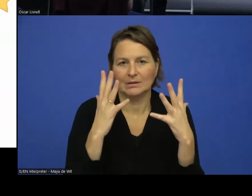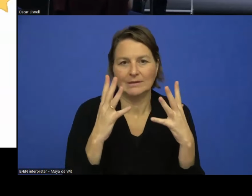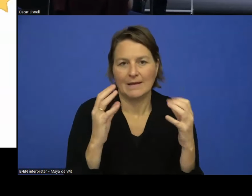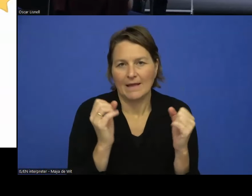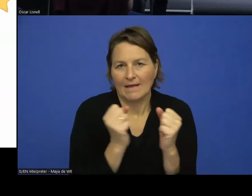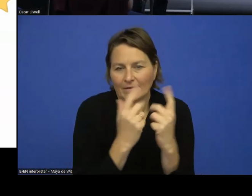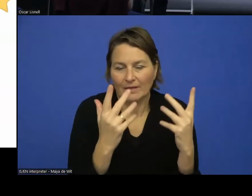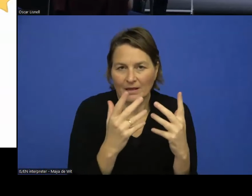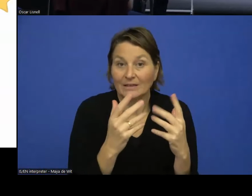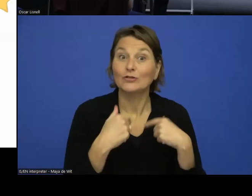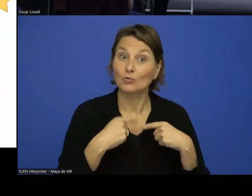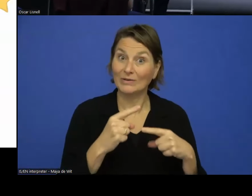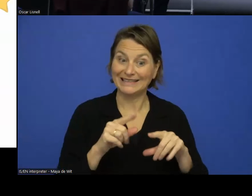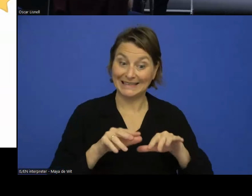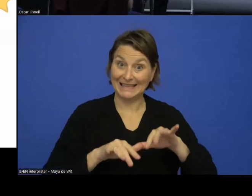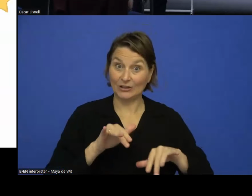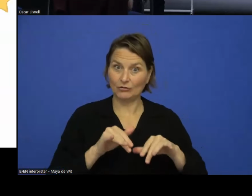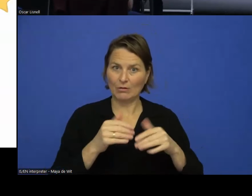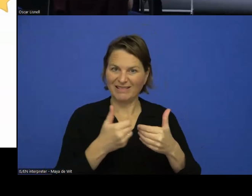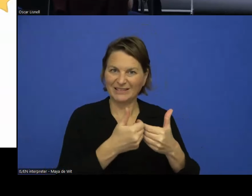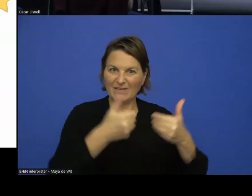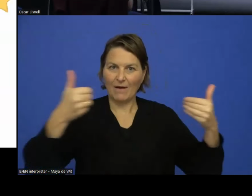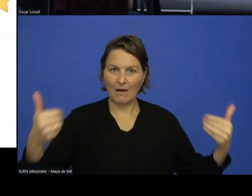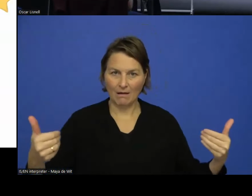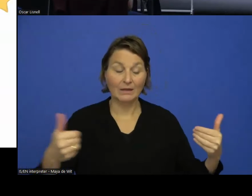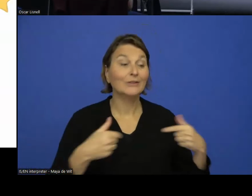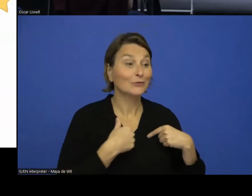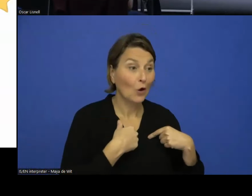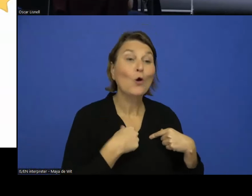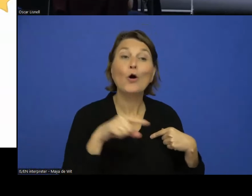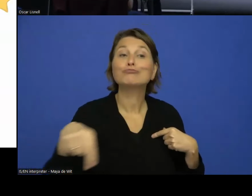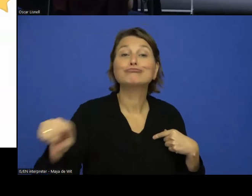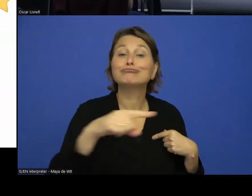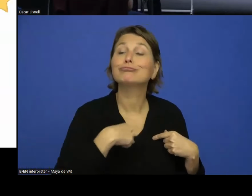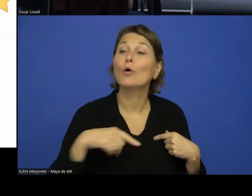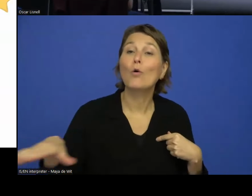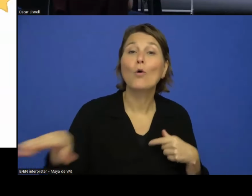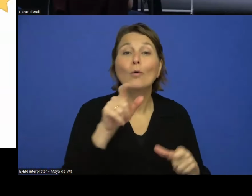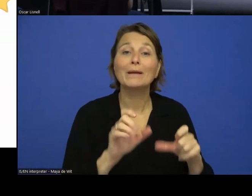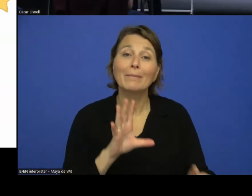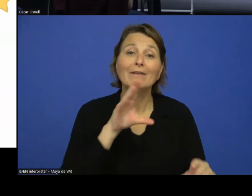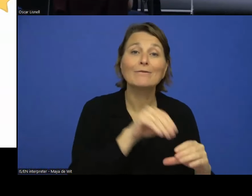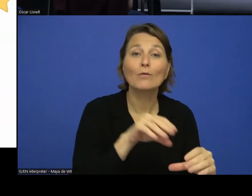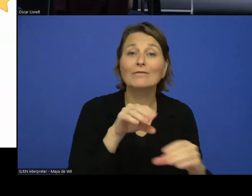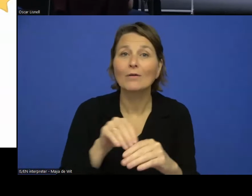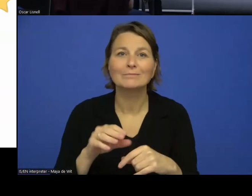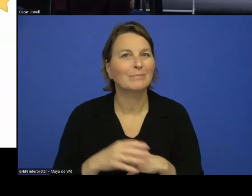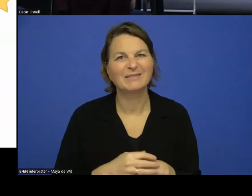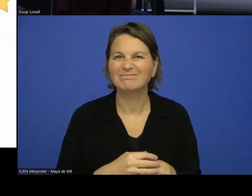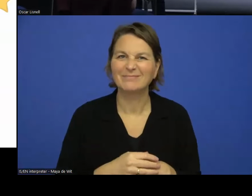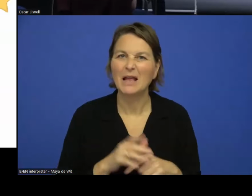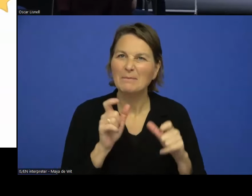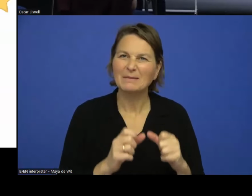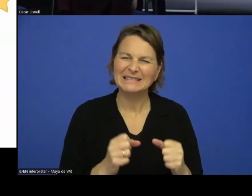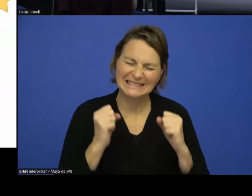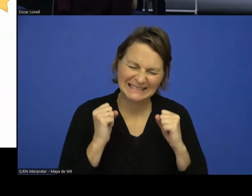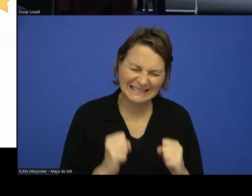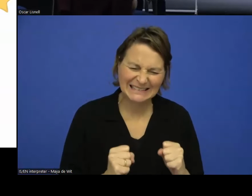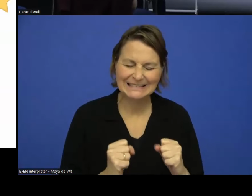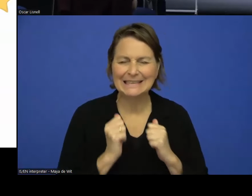divide between what we are able to implicitly assume people can engage with and people who really suffer with